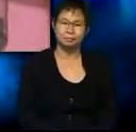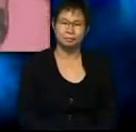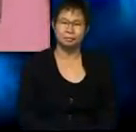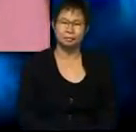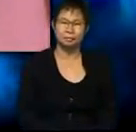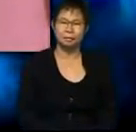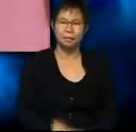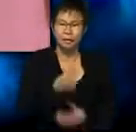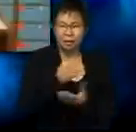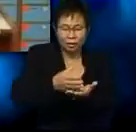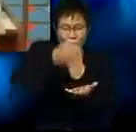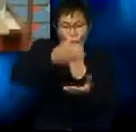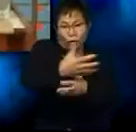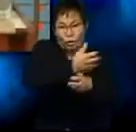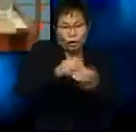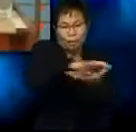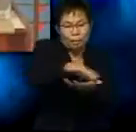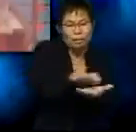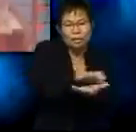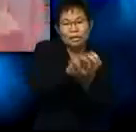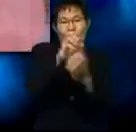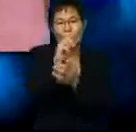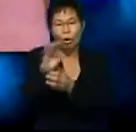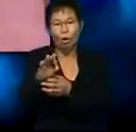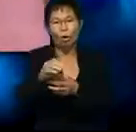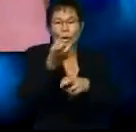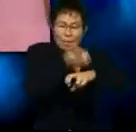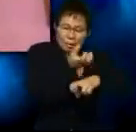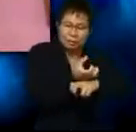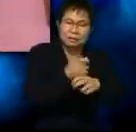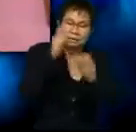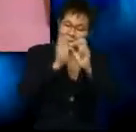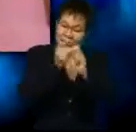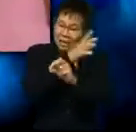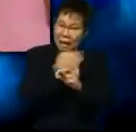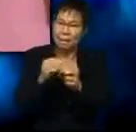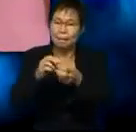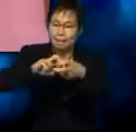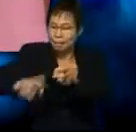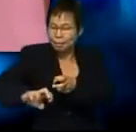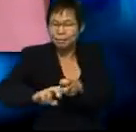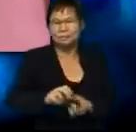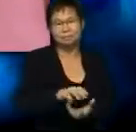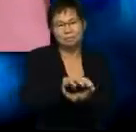together in a container, you will get a mixture of pebbles, nails, and marbles.